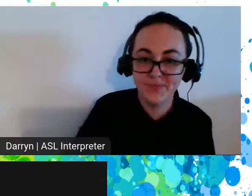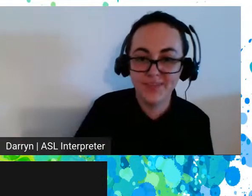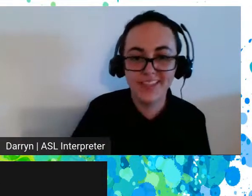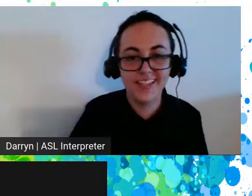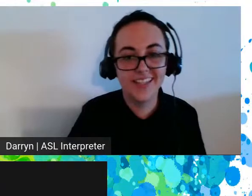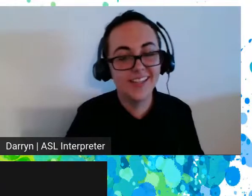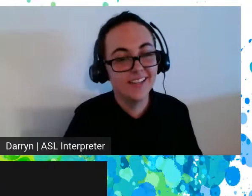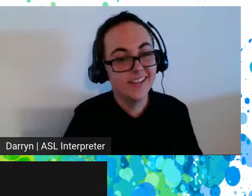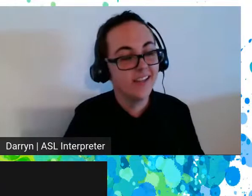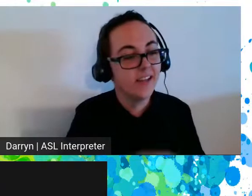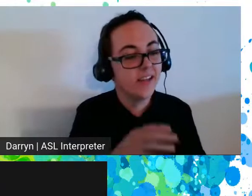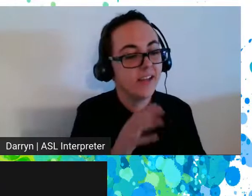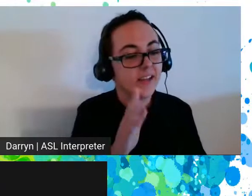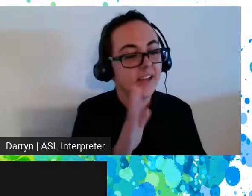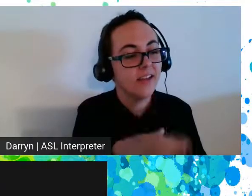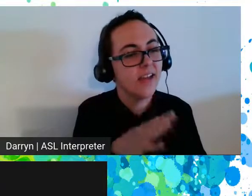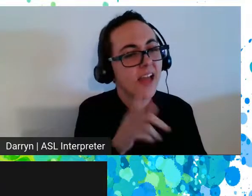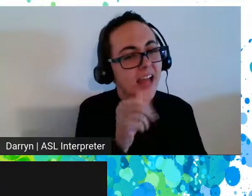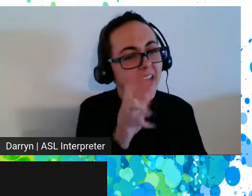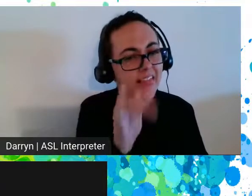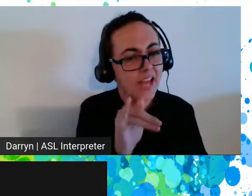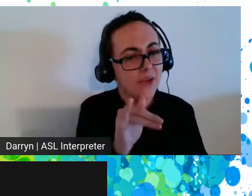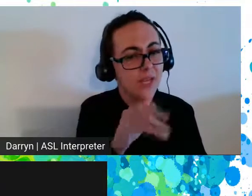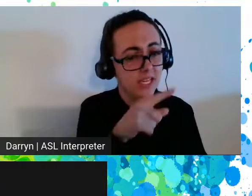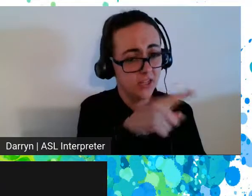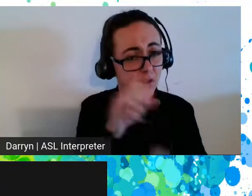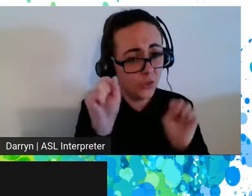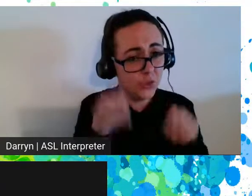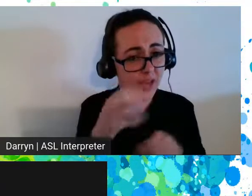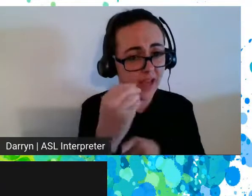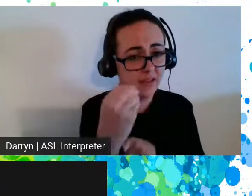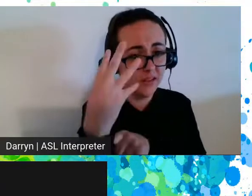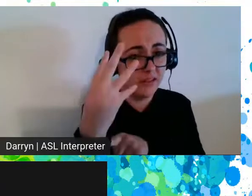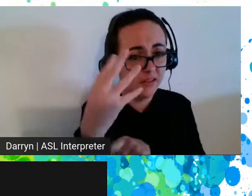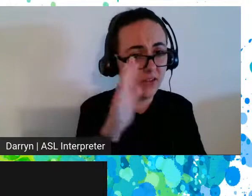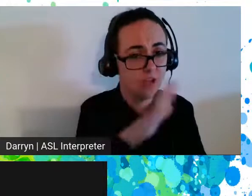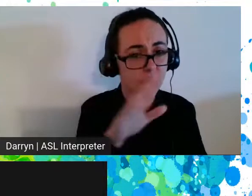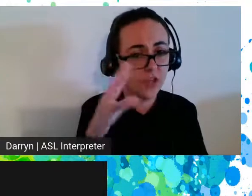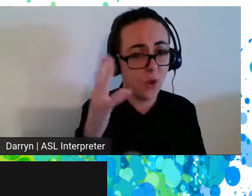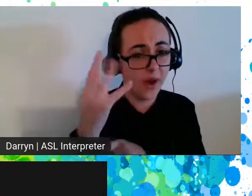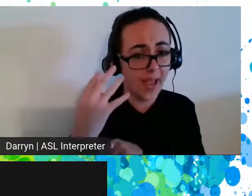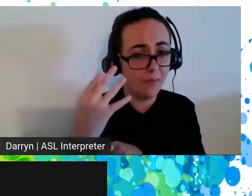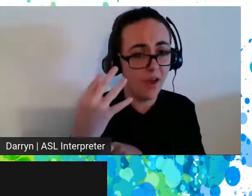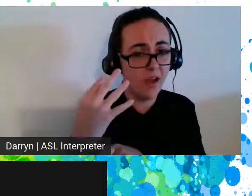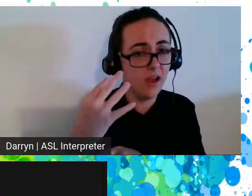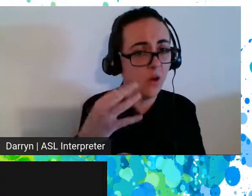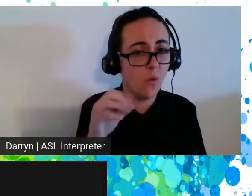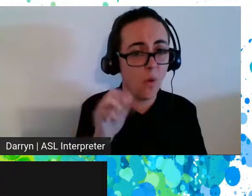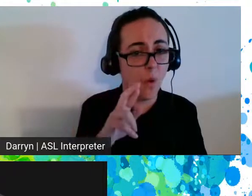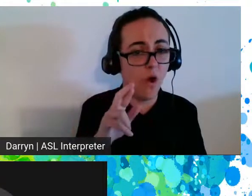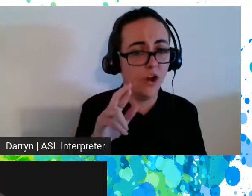your, can you turn your camera on, or are we just going to see a cute gray avatar?